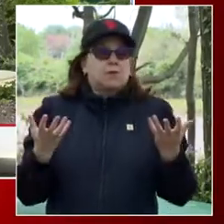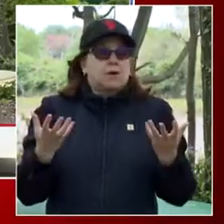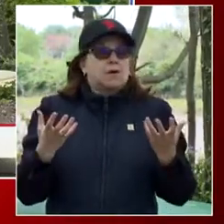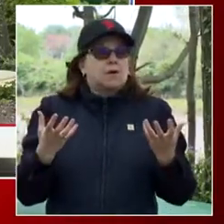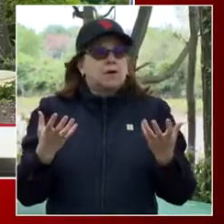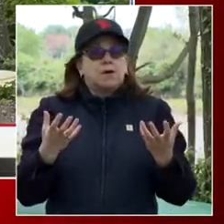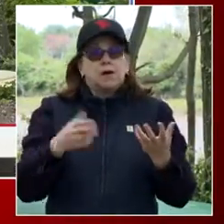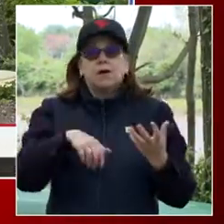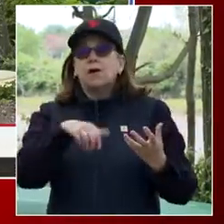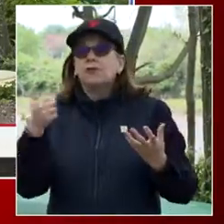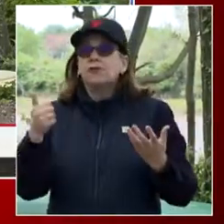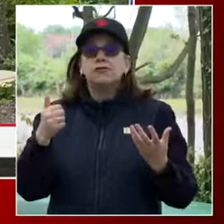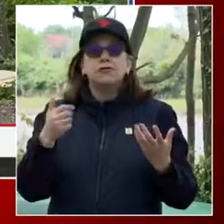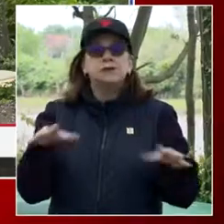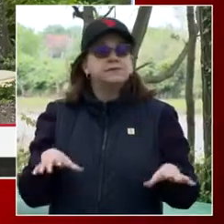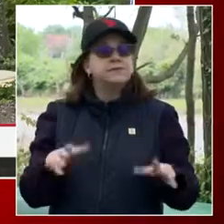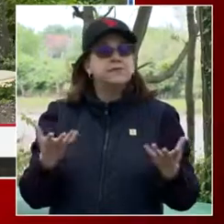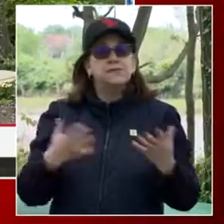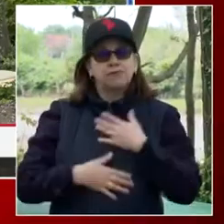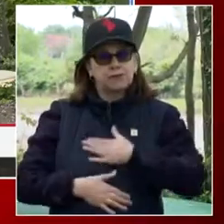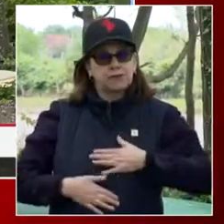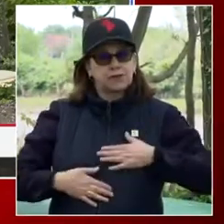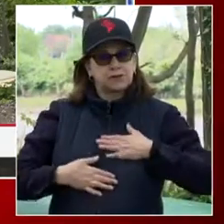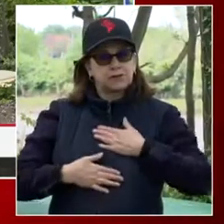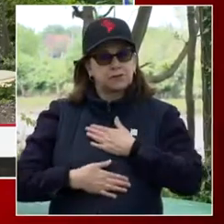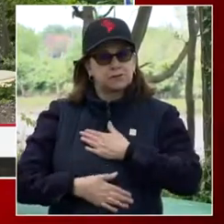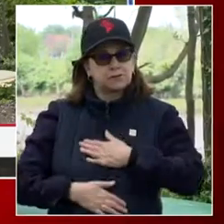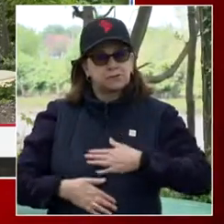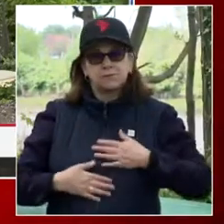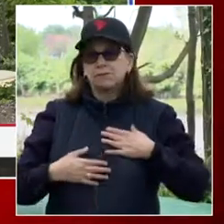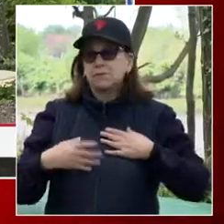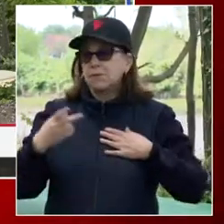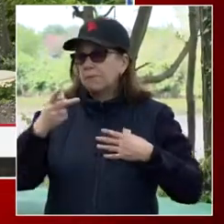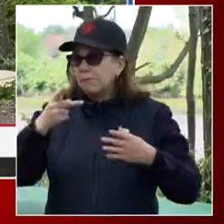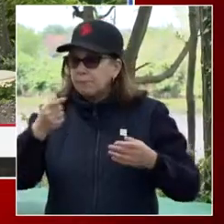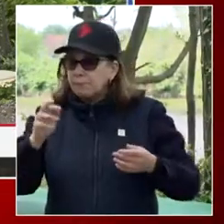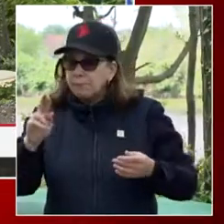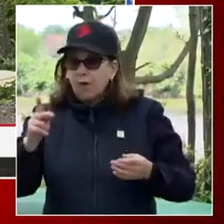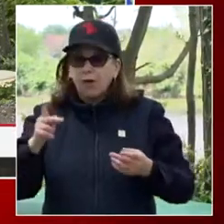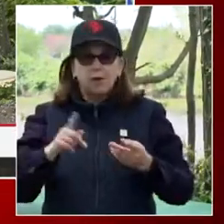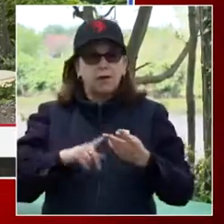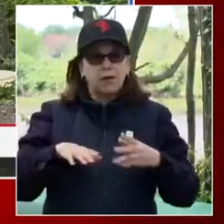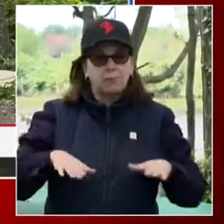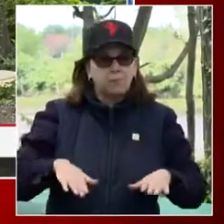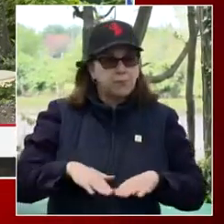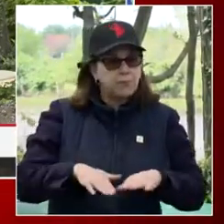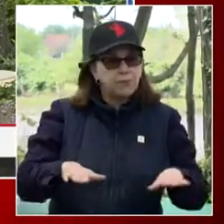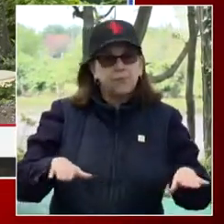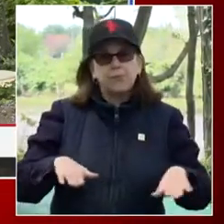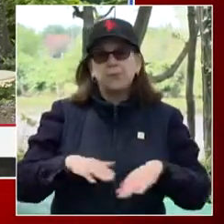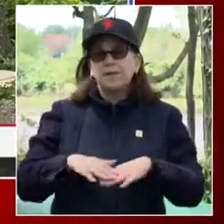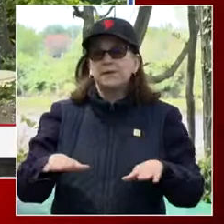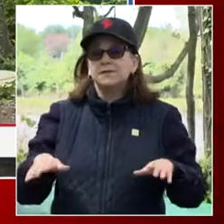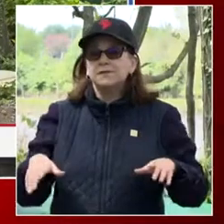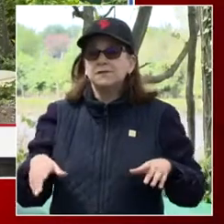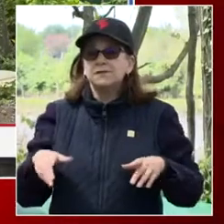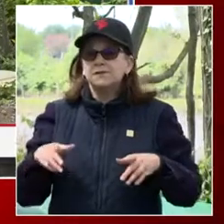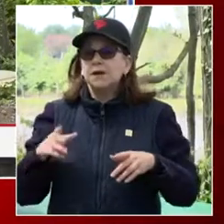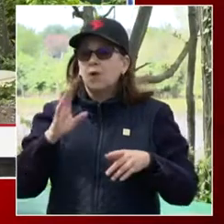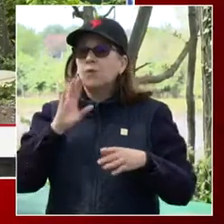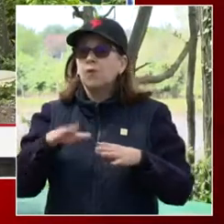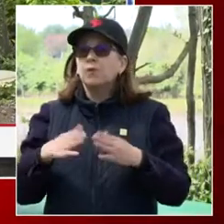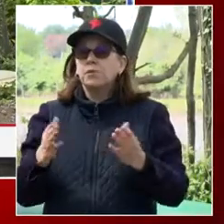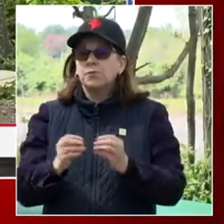facilities, which will open along with our pools, and our wonderful trails and parks continue to be a